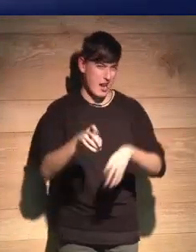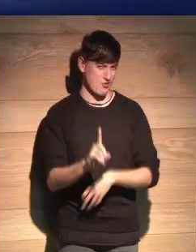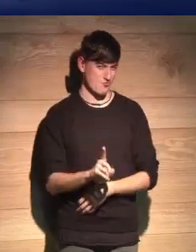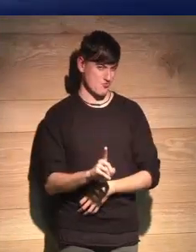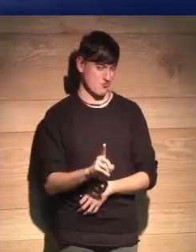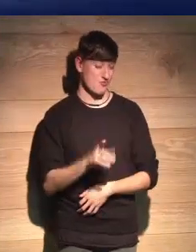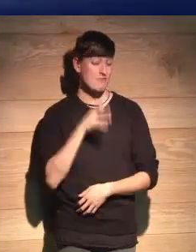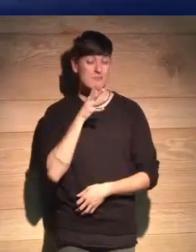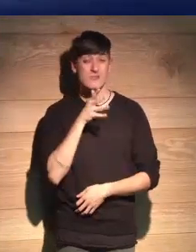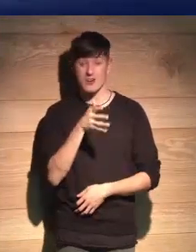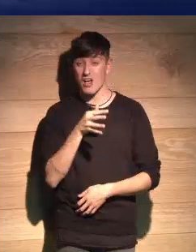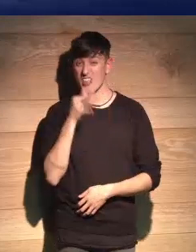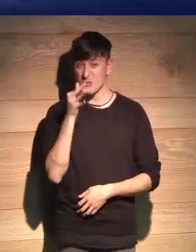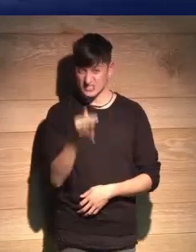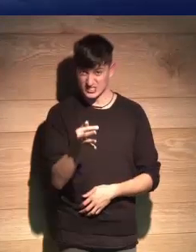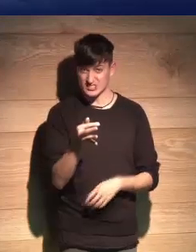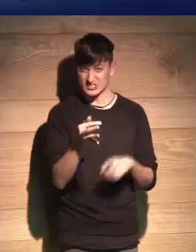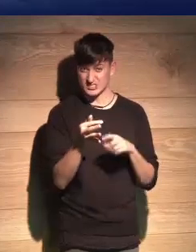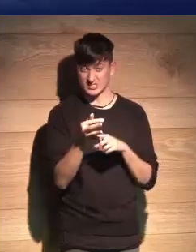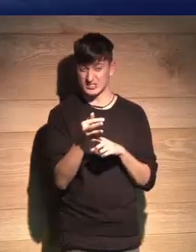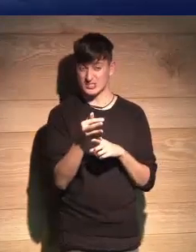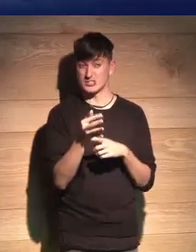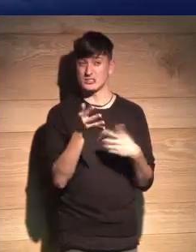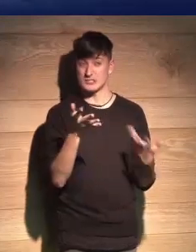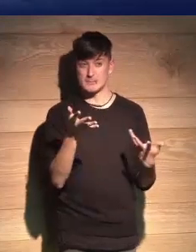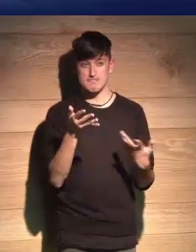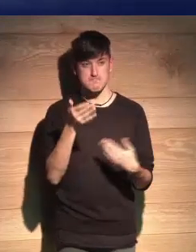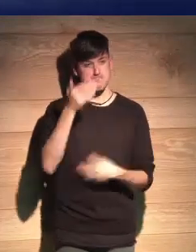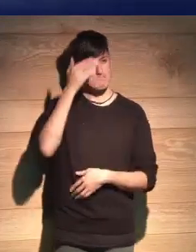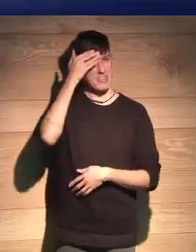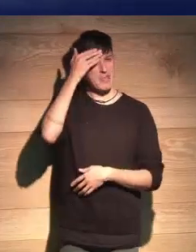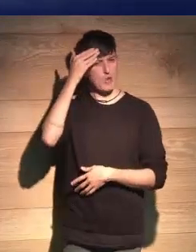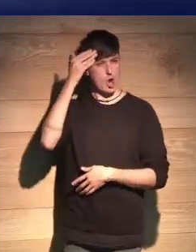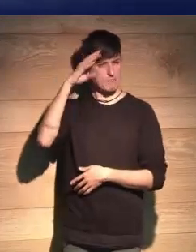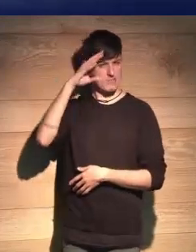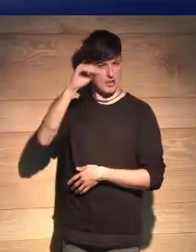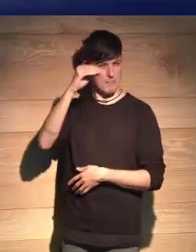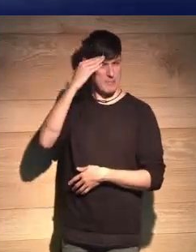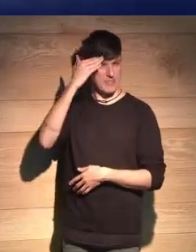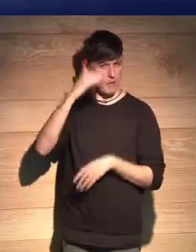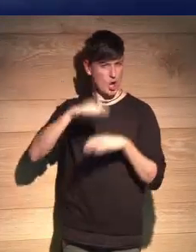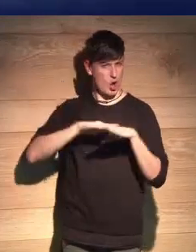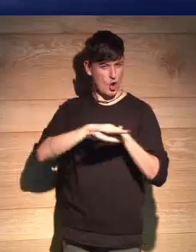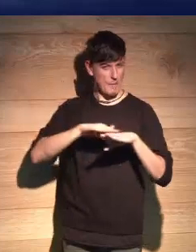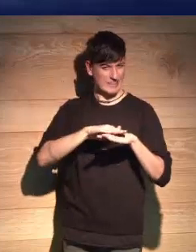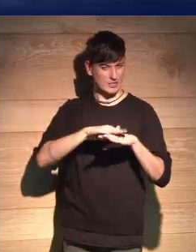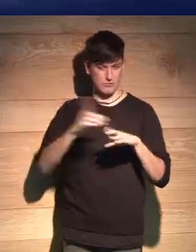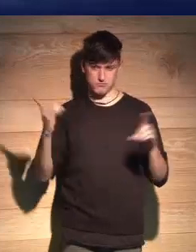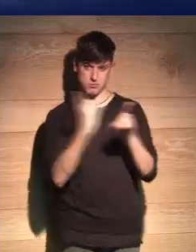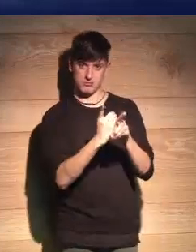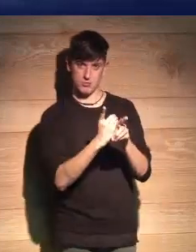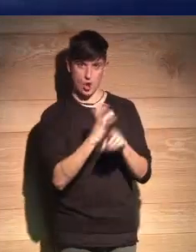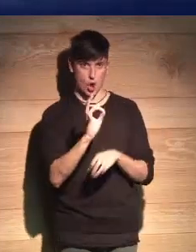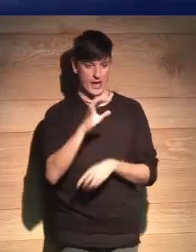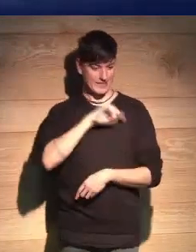enormous abnormality, because it's attacking any intellectual basic principle,